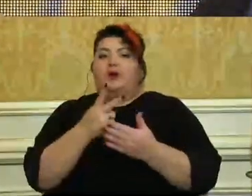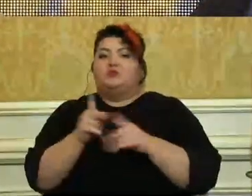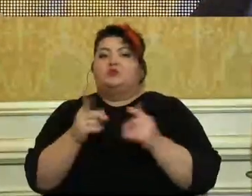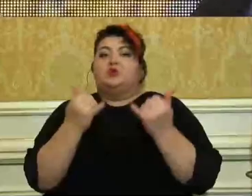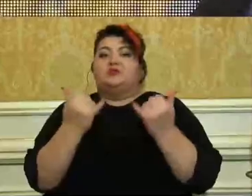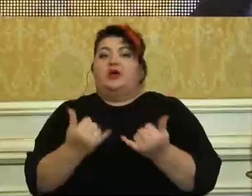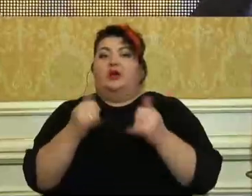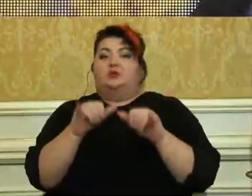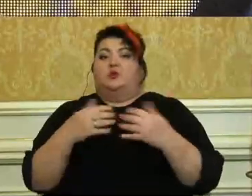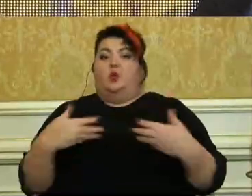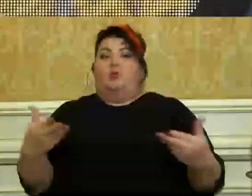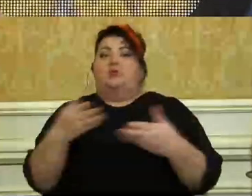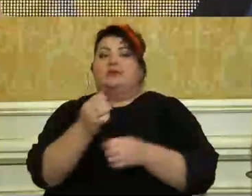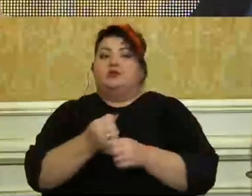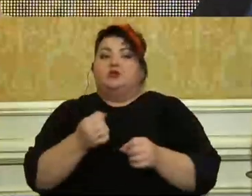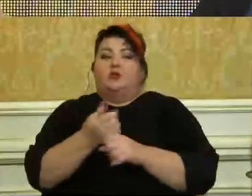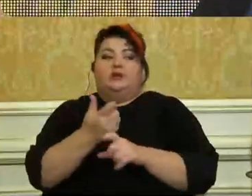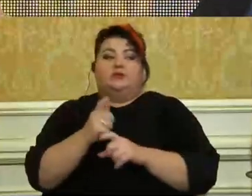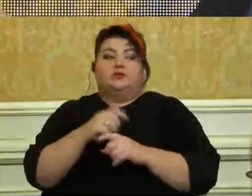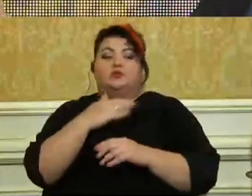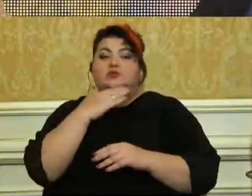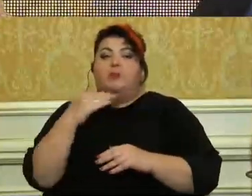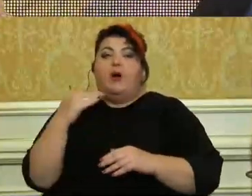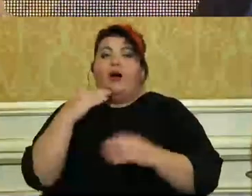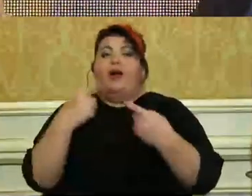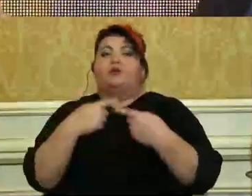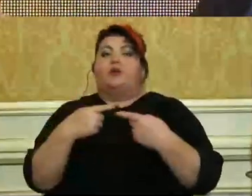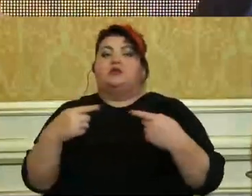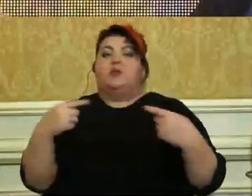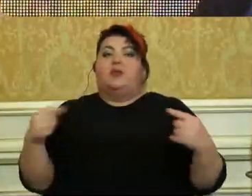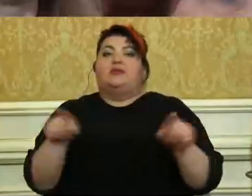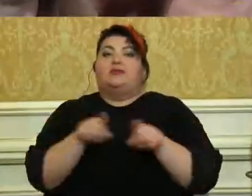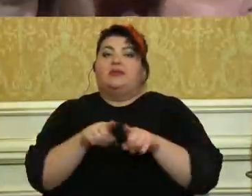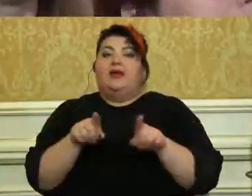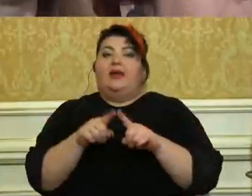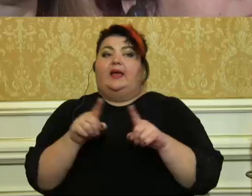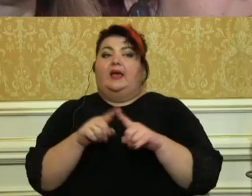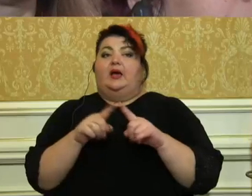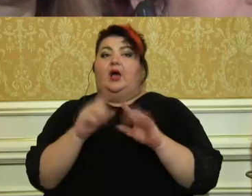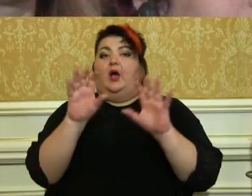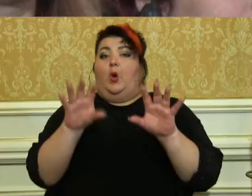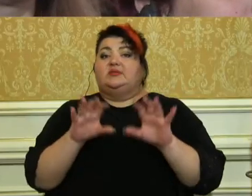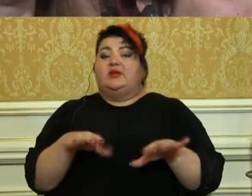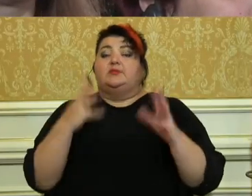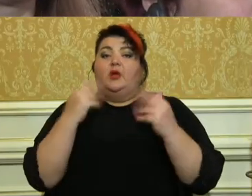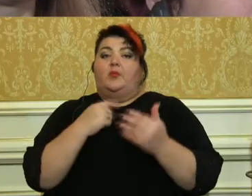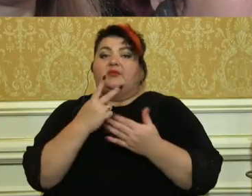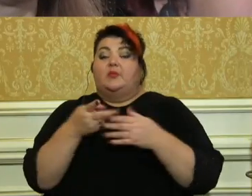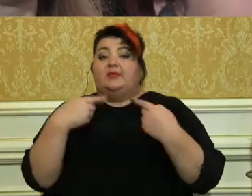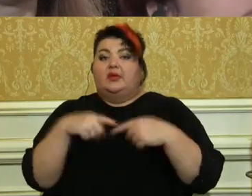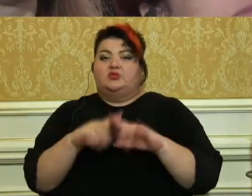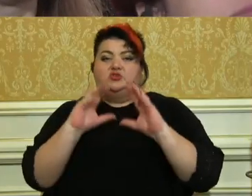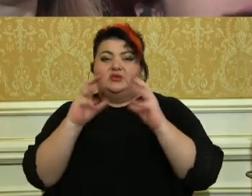an unconscious bias, to see the world from a male point of view. And artificial intelligence shouldn't